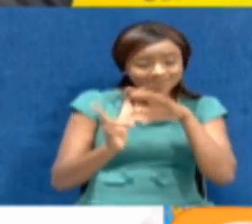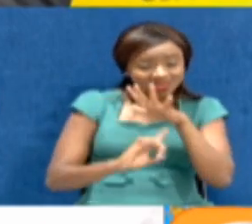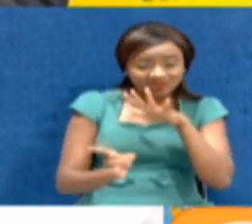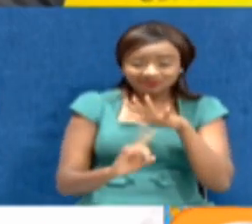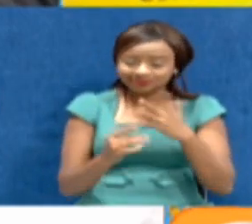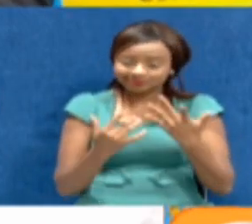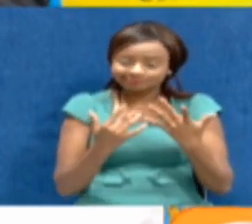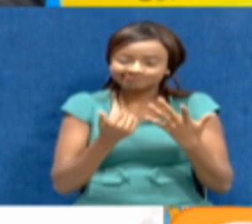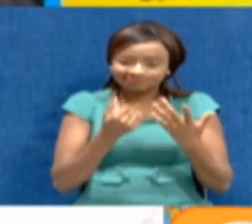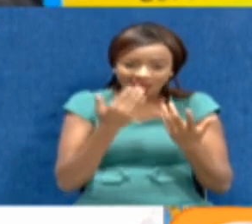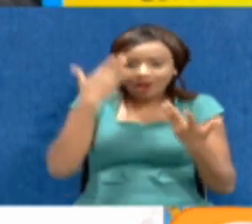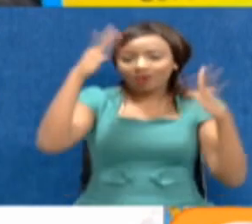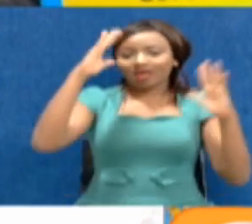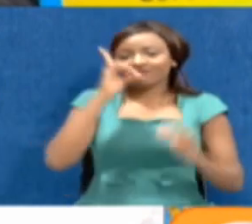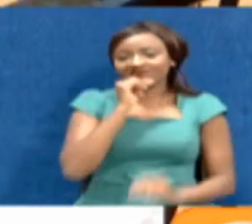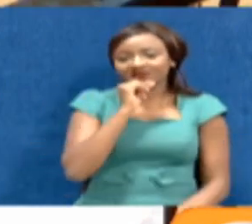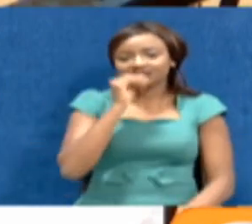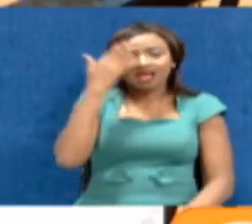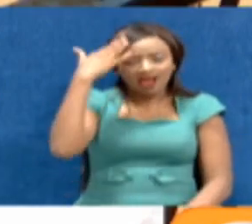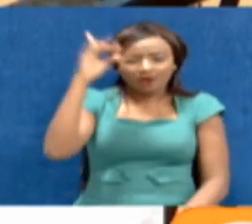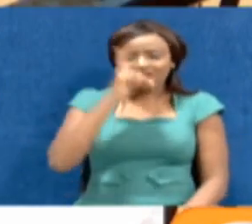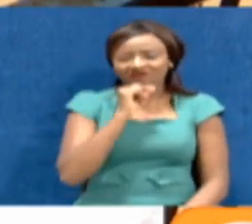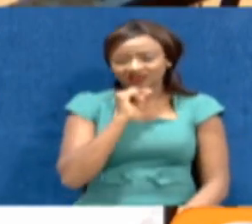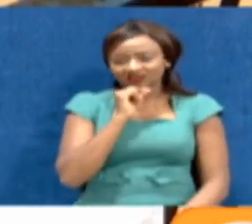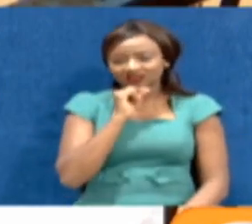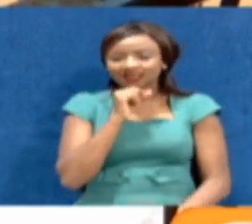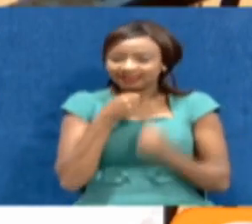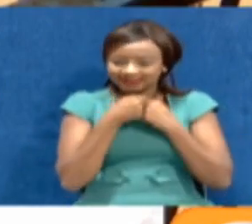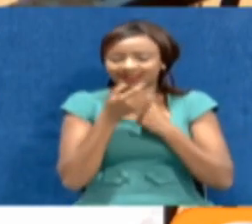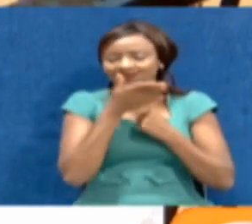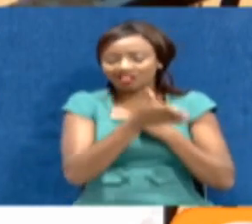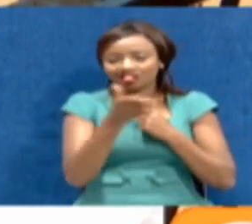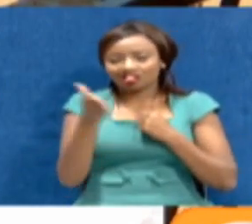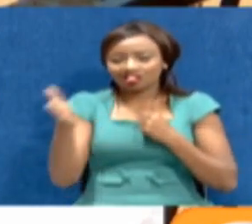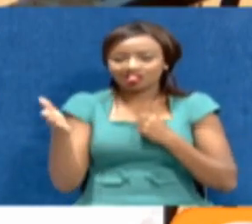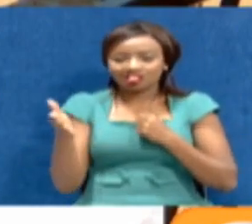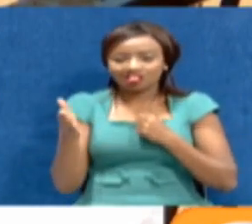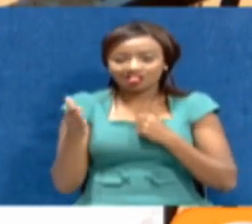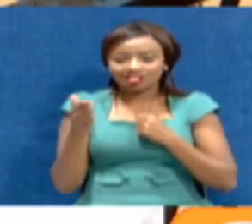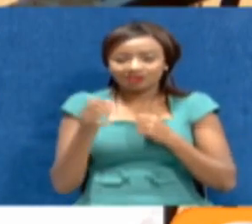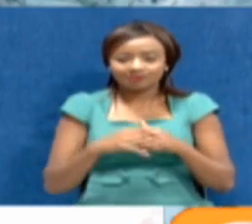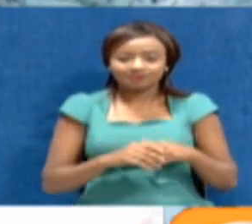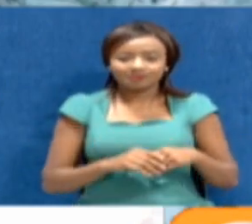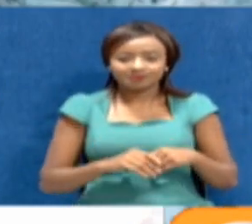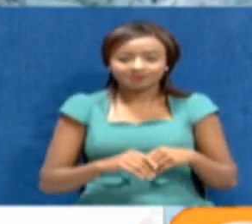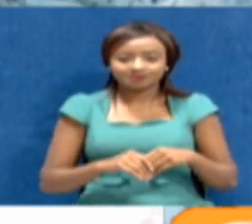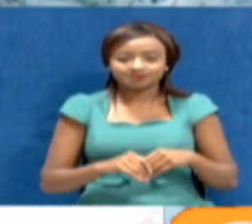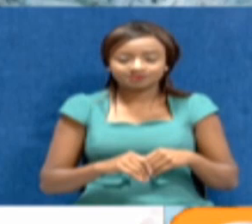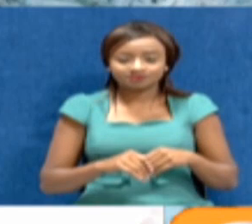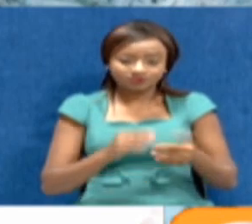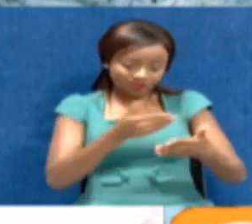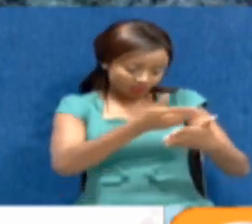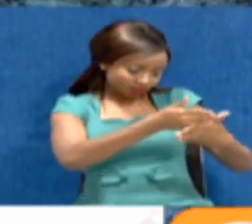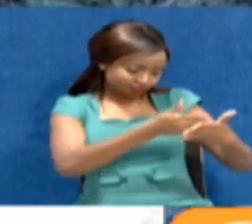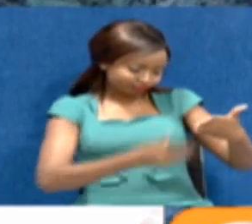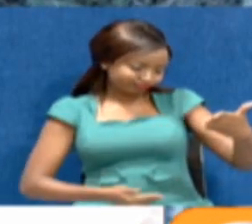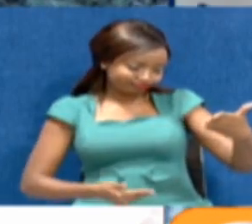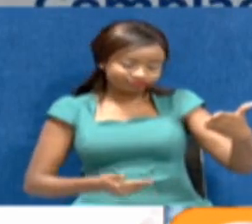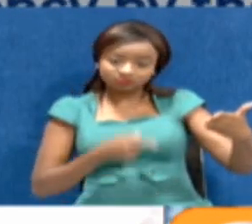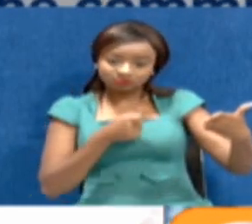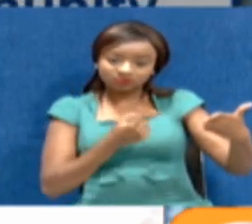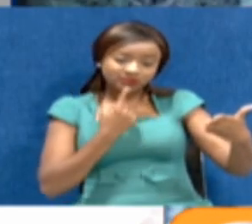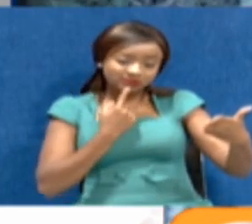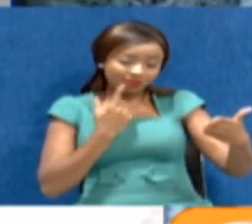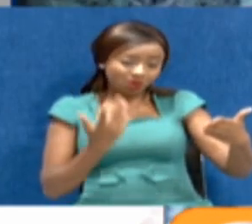challenges it faces as it battles a virus that has left the world on the spin. The report from the ministry points